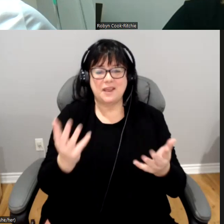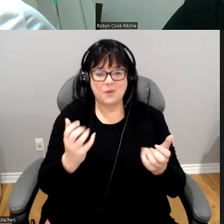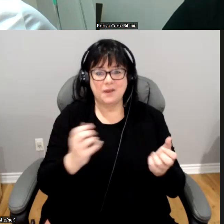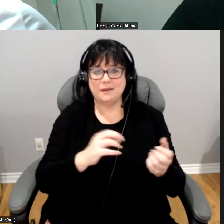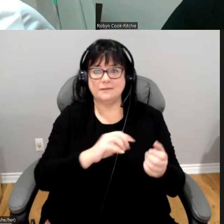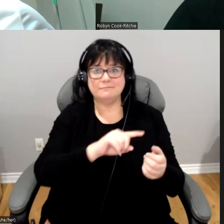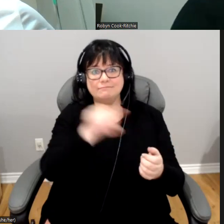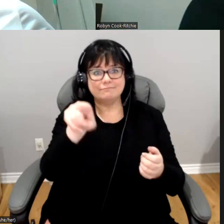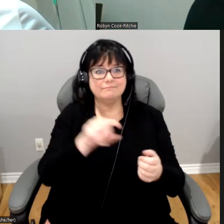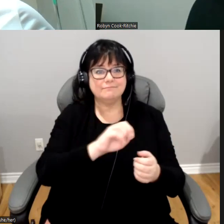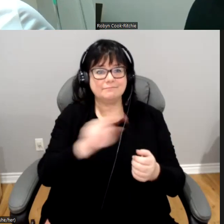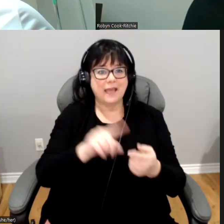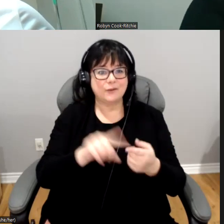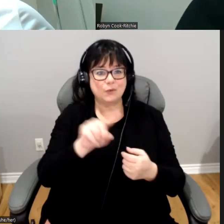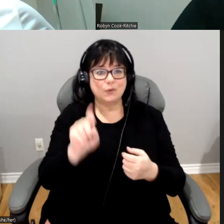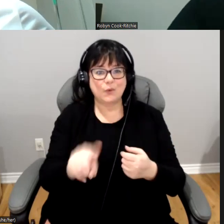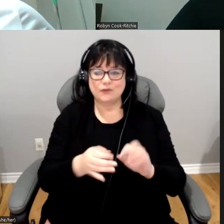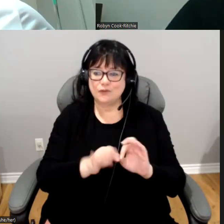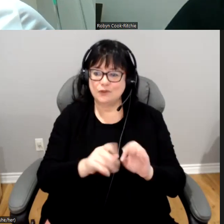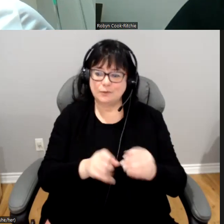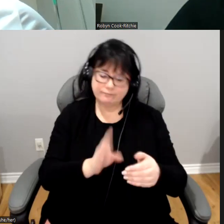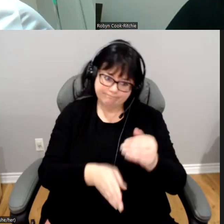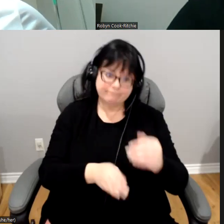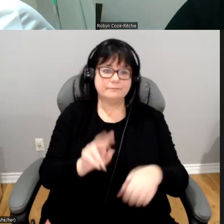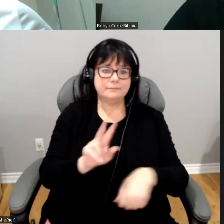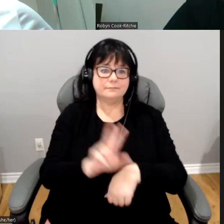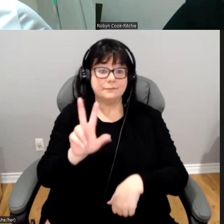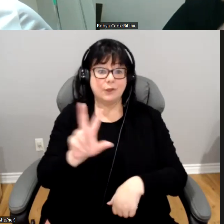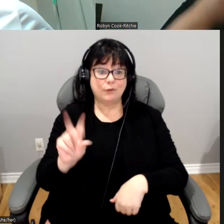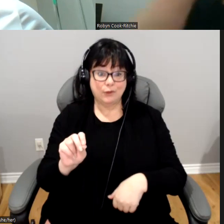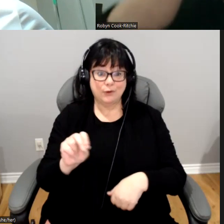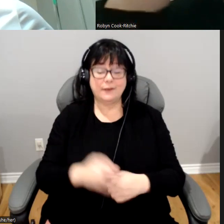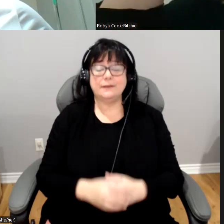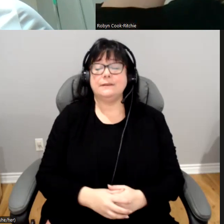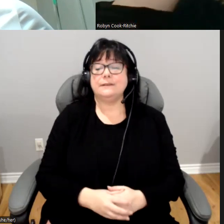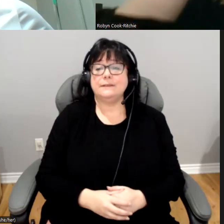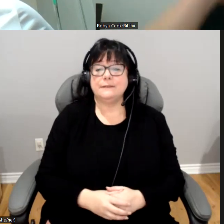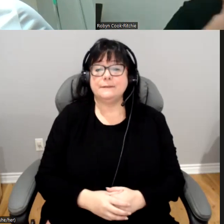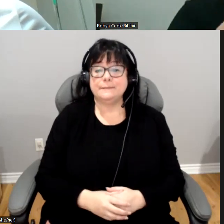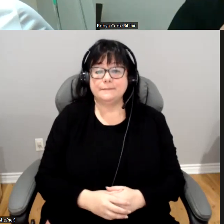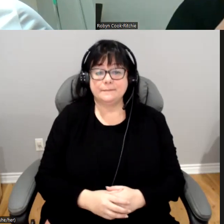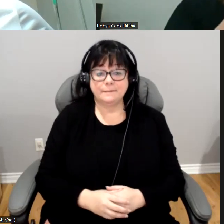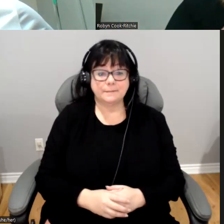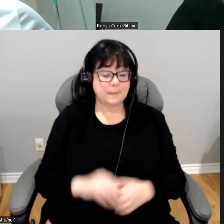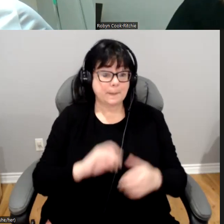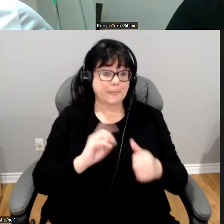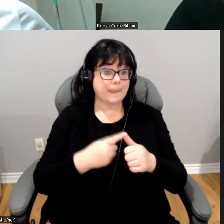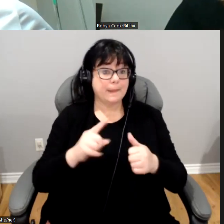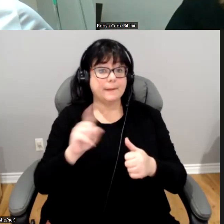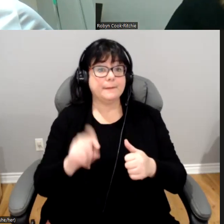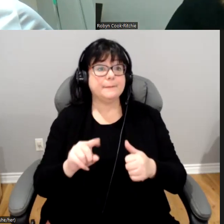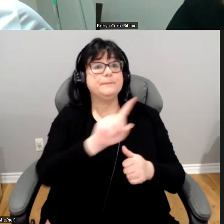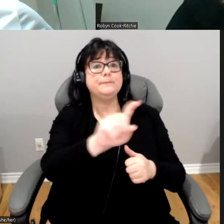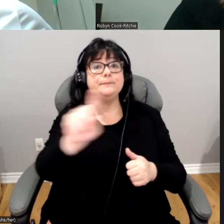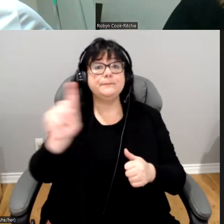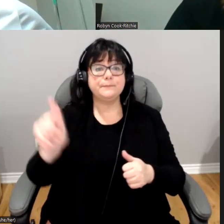questions because I know the interpreters have to finish at 3:30. So let's just ask, what were the biggest challenges you faced when